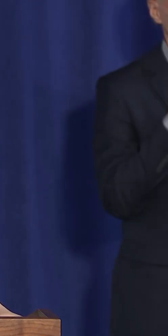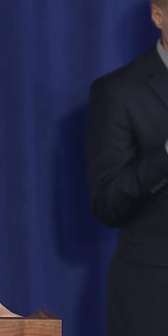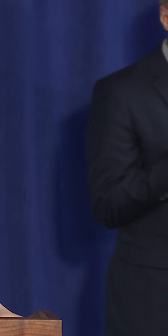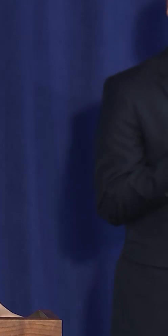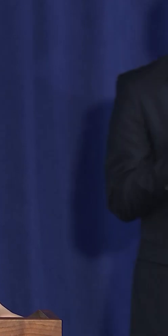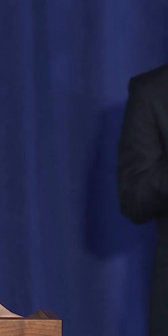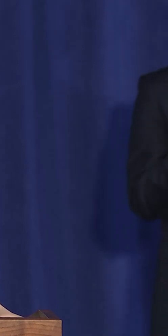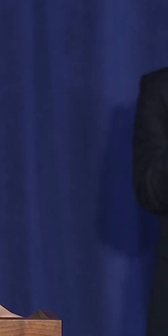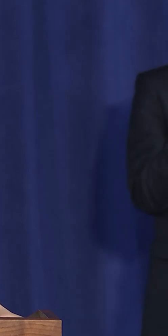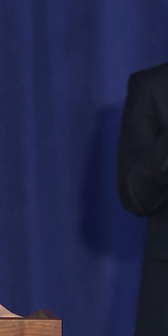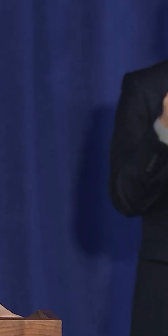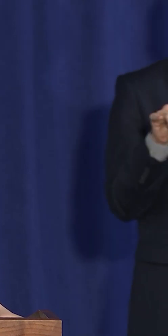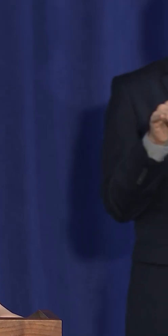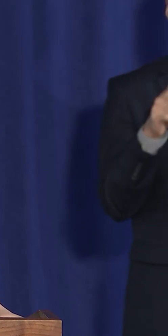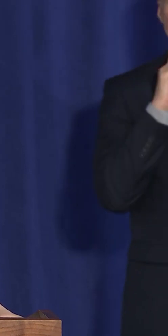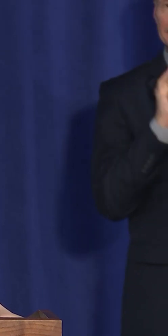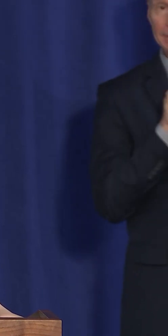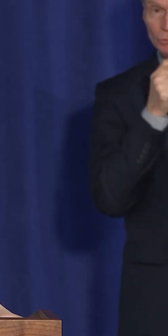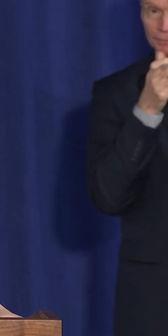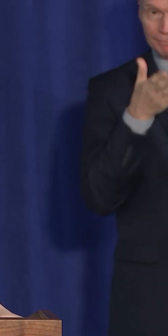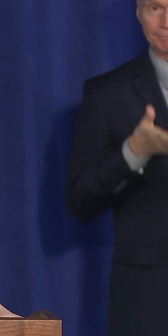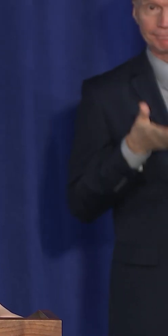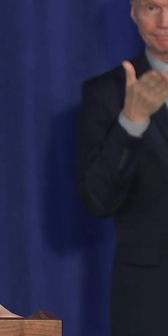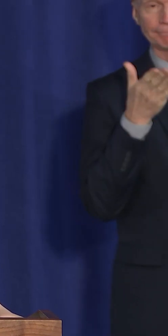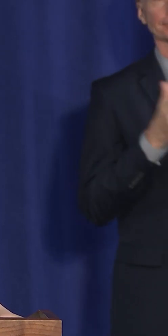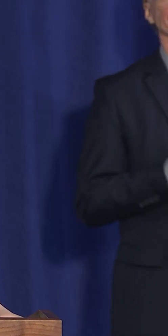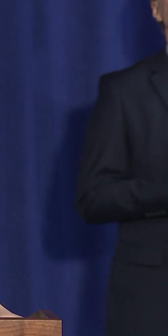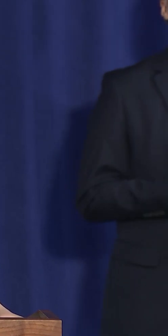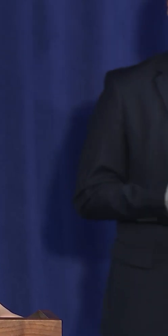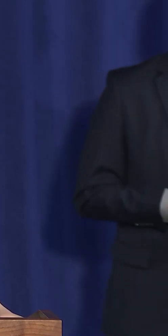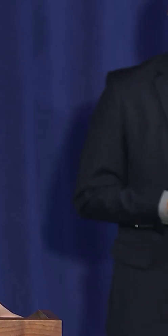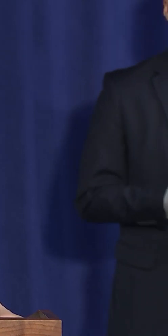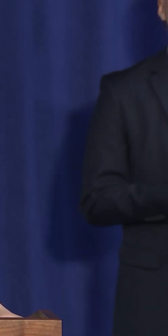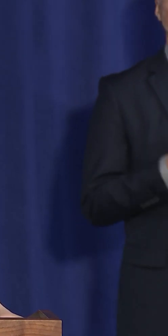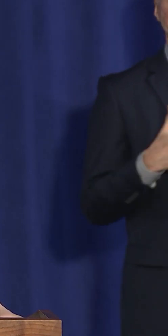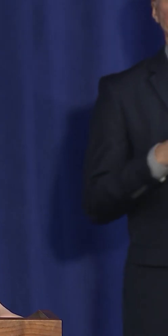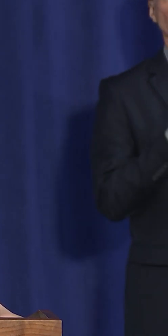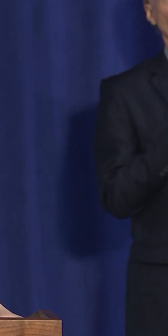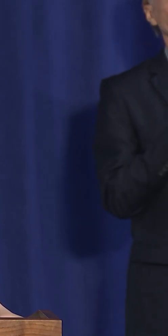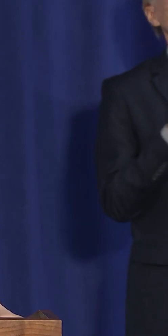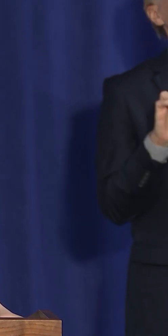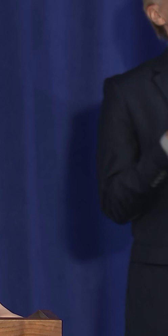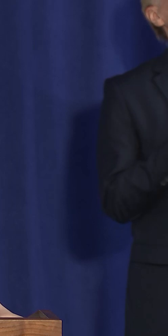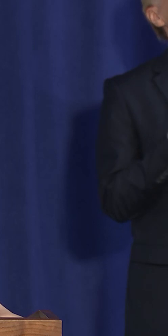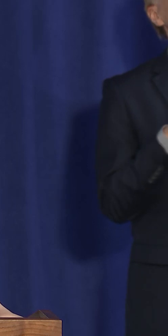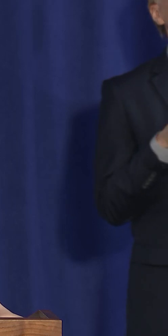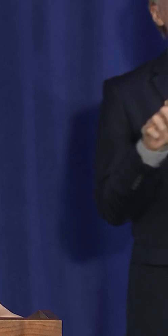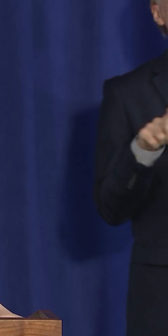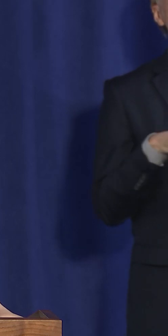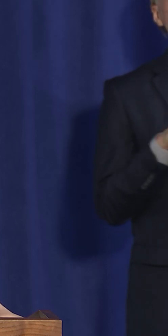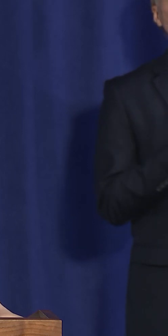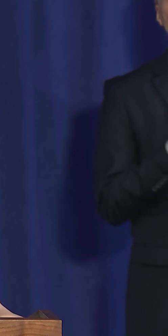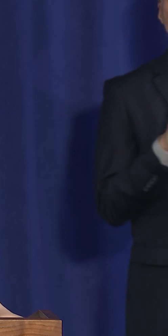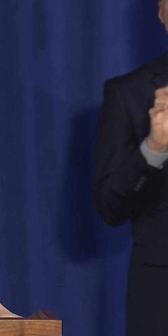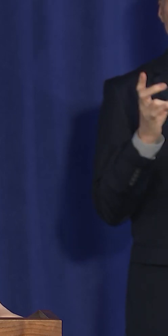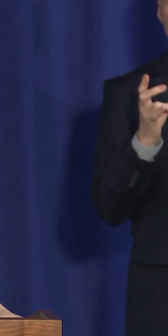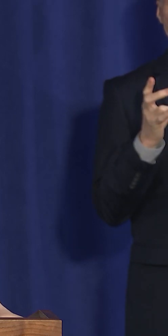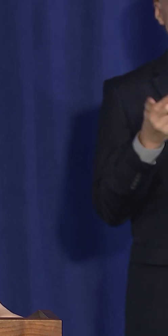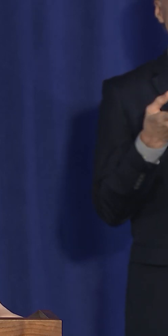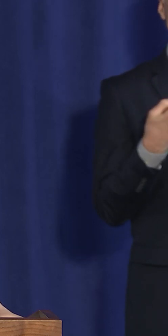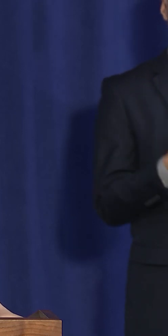You can identify yourself, please, and limit to one and a follow-up. Sure. Dr. Arwady, Ravi Bajwal, ABC 7. Talking about the